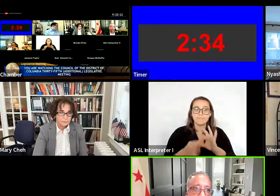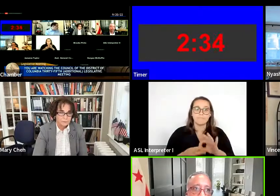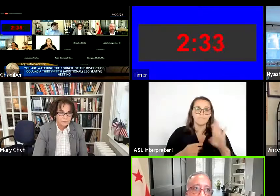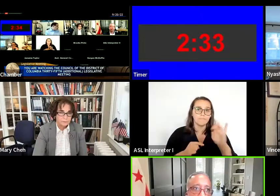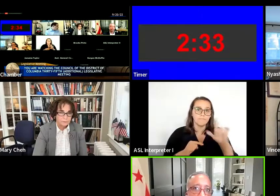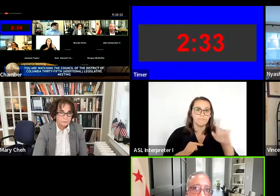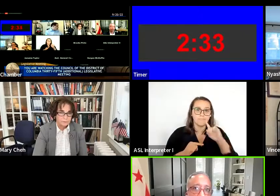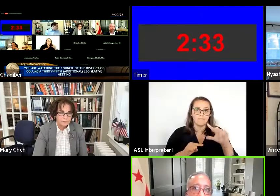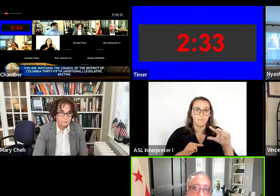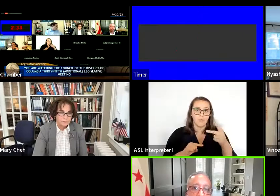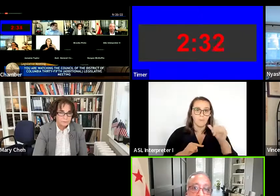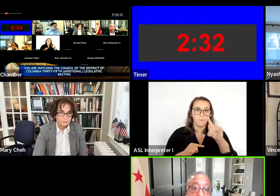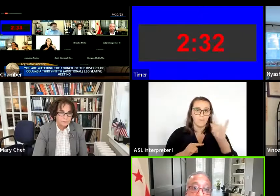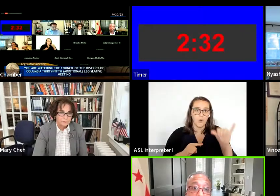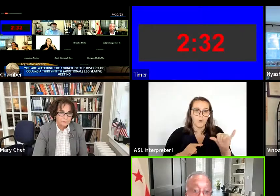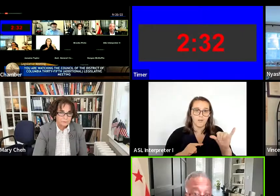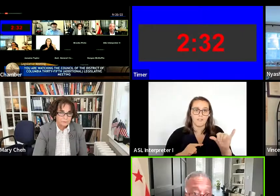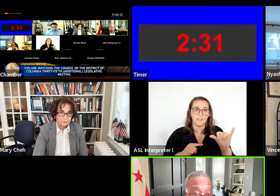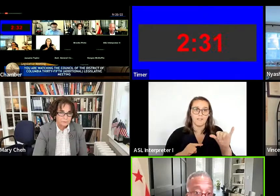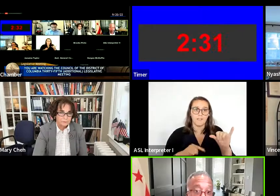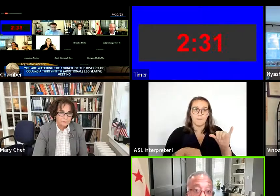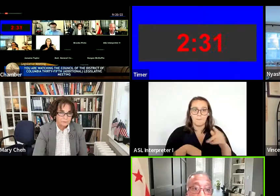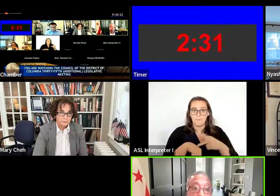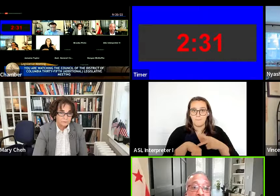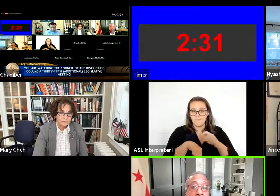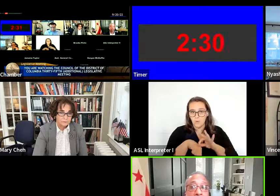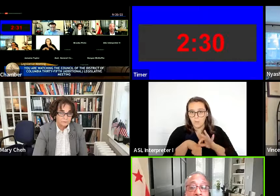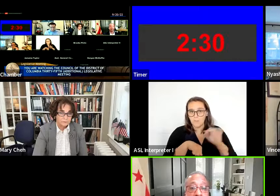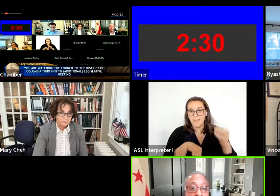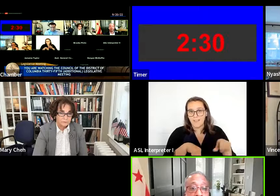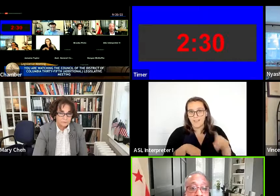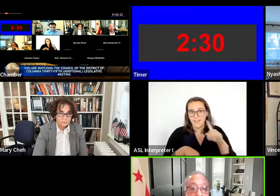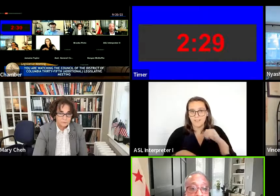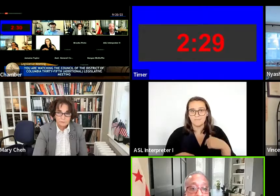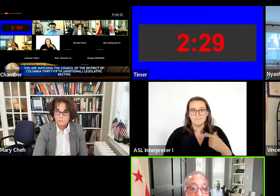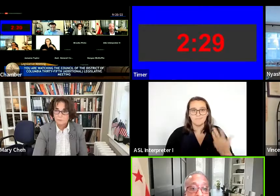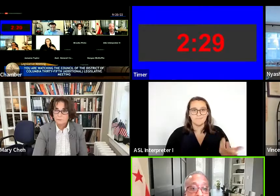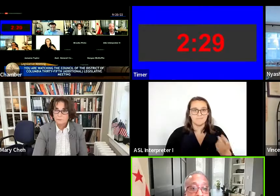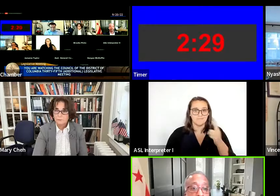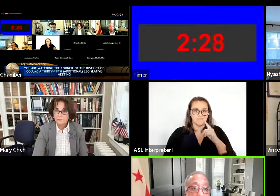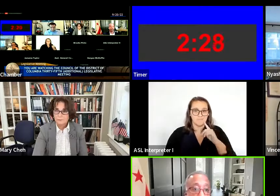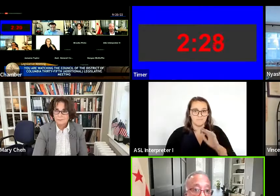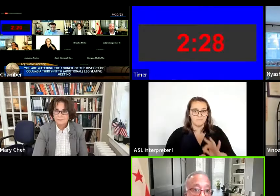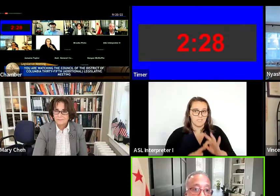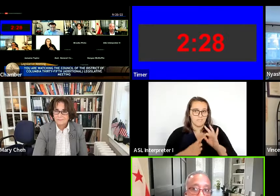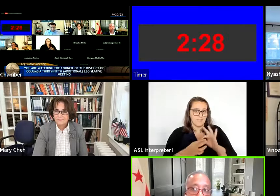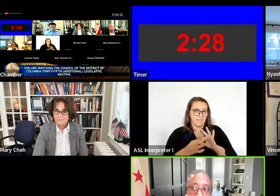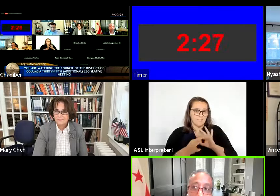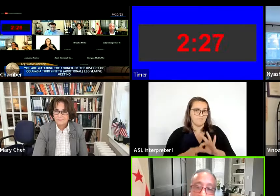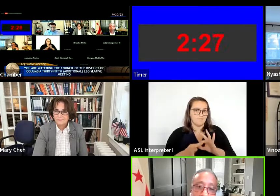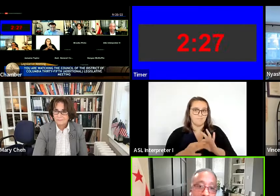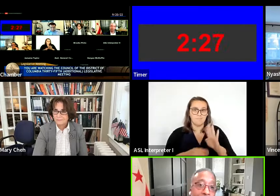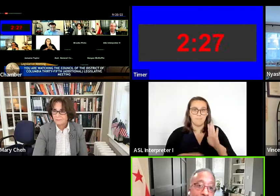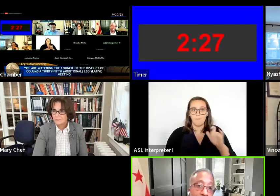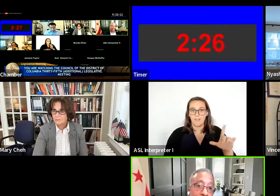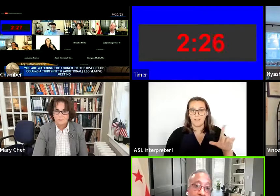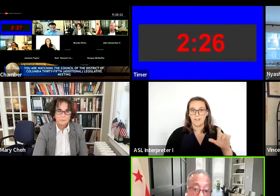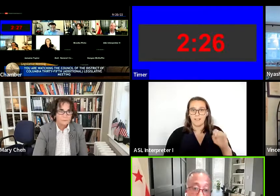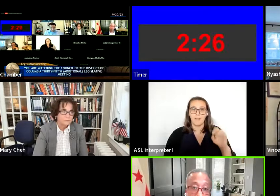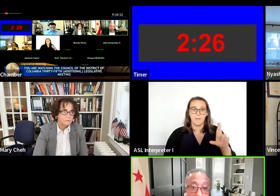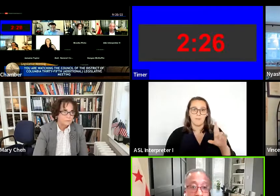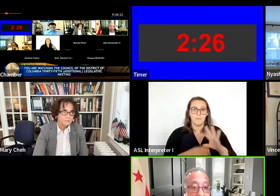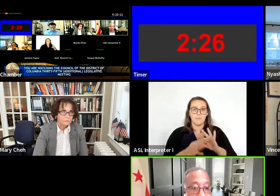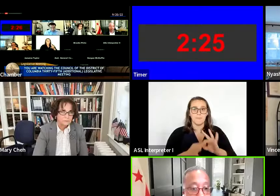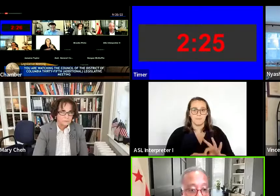third-party platforms can testify specifically about the contents of the bill or about the contents of CAPS if they